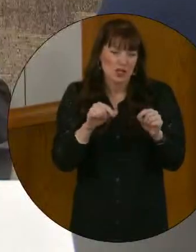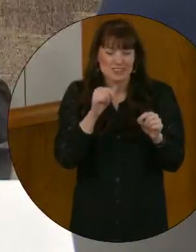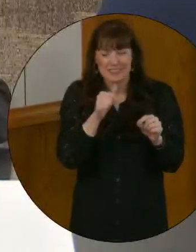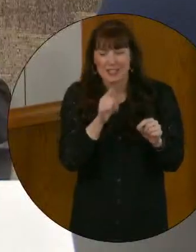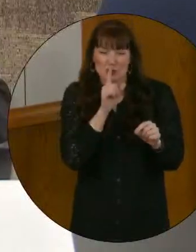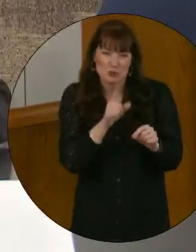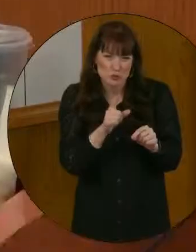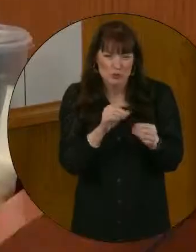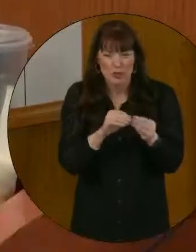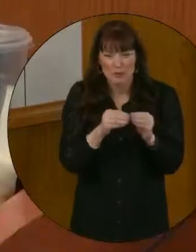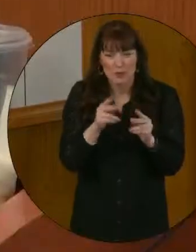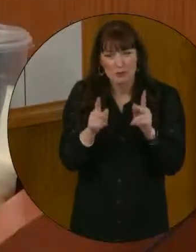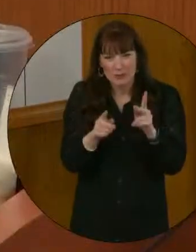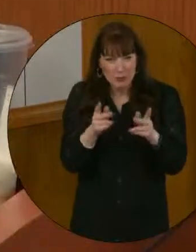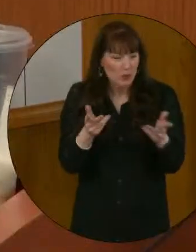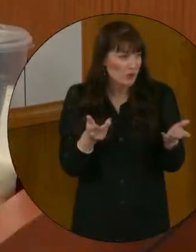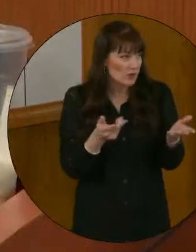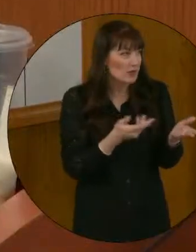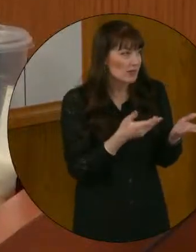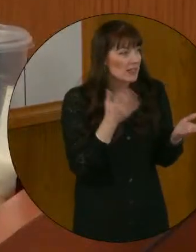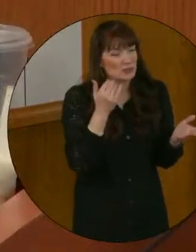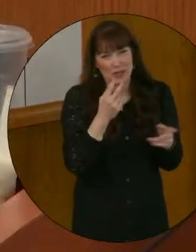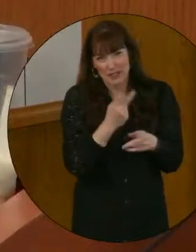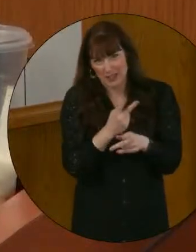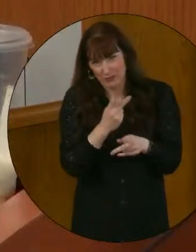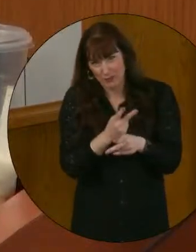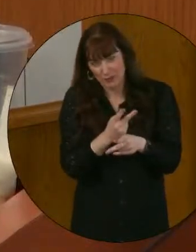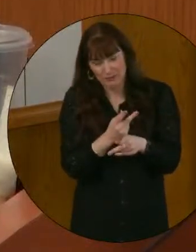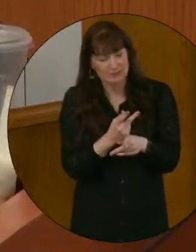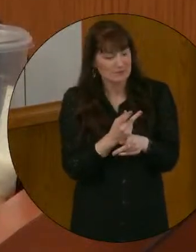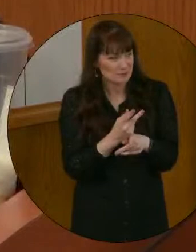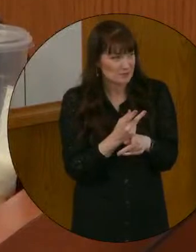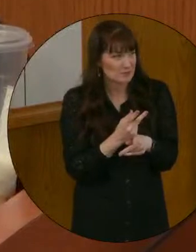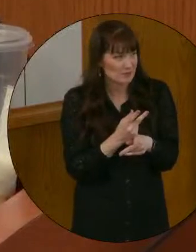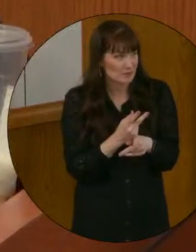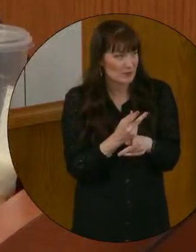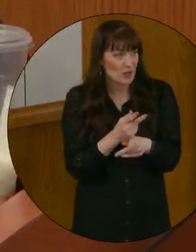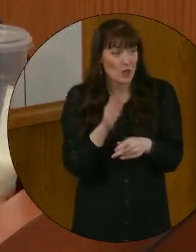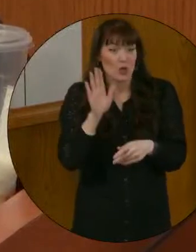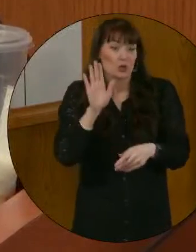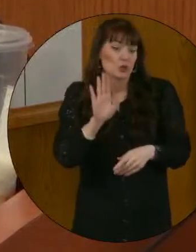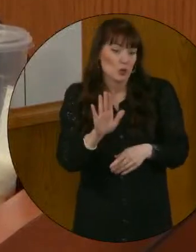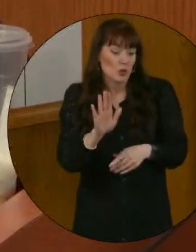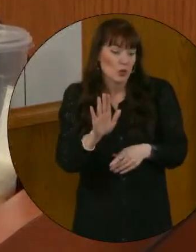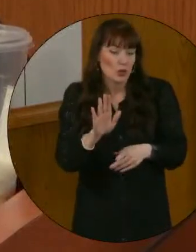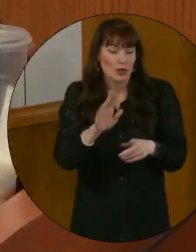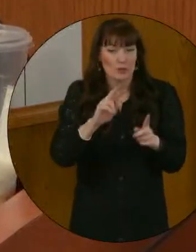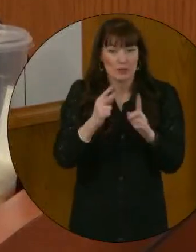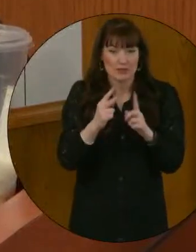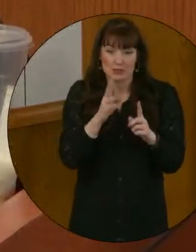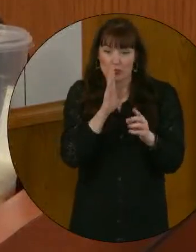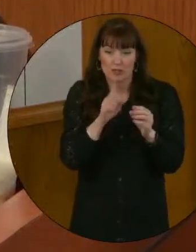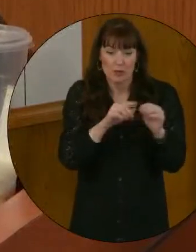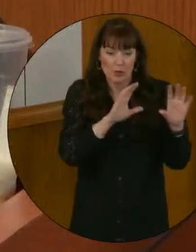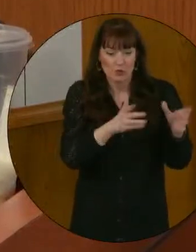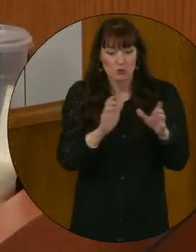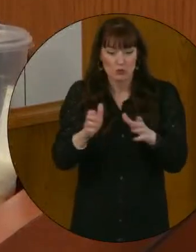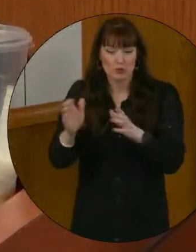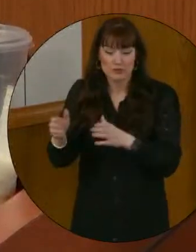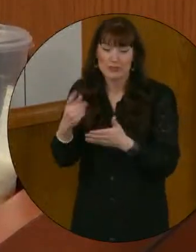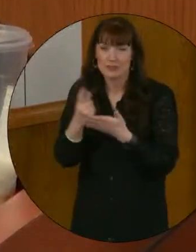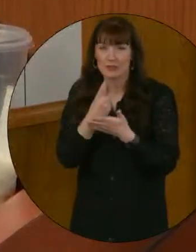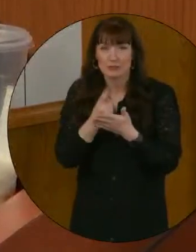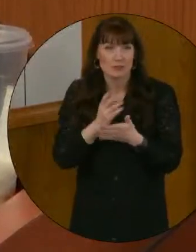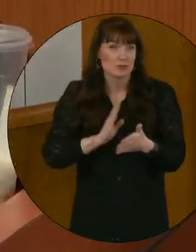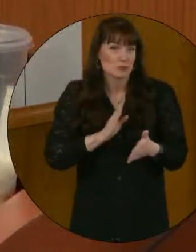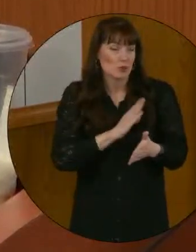Right. reflect total number. Right, and I think that's why I want to be careful. Where you're actually just referring to as the groups. Sometimes the